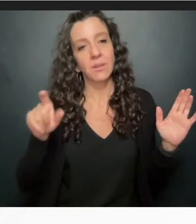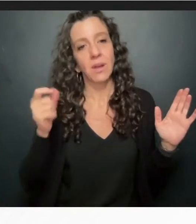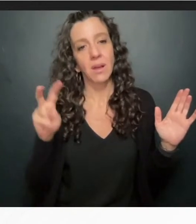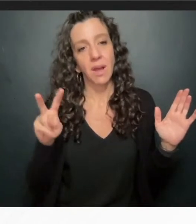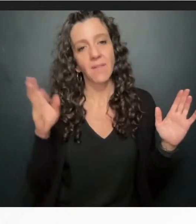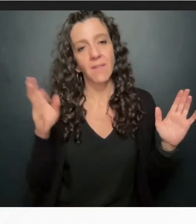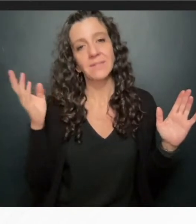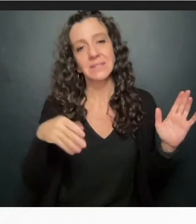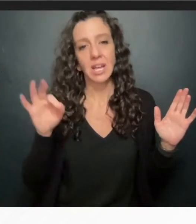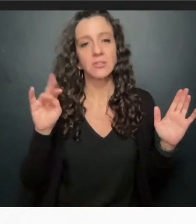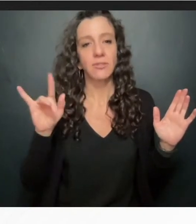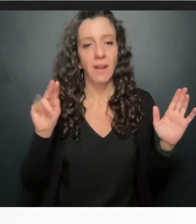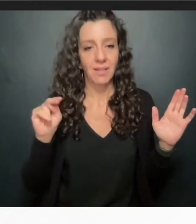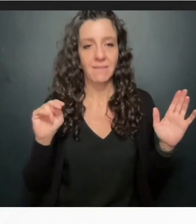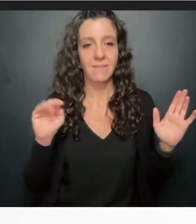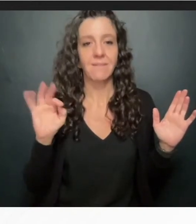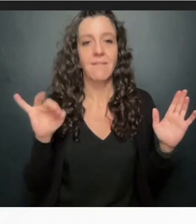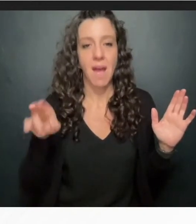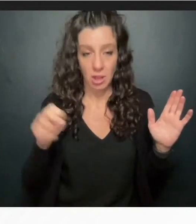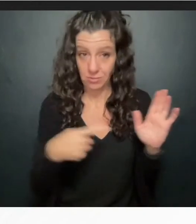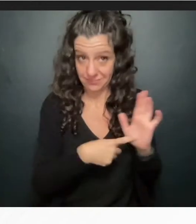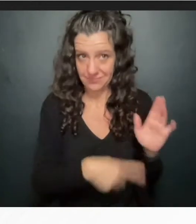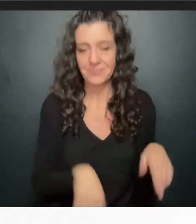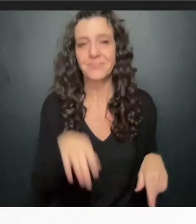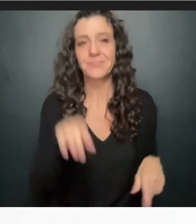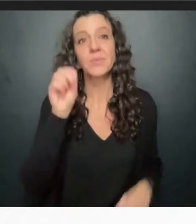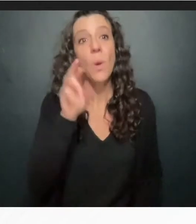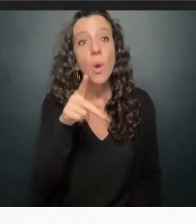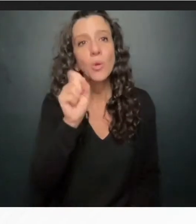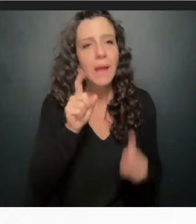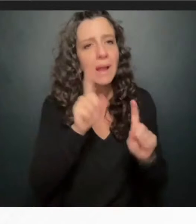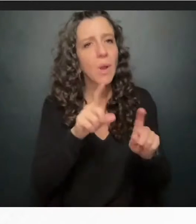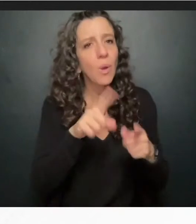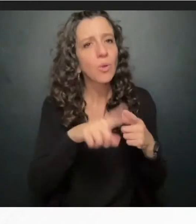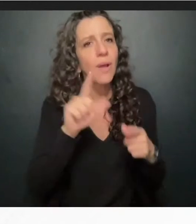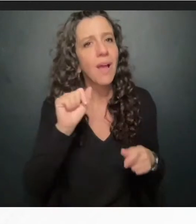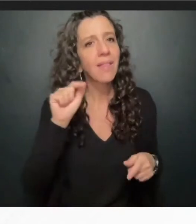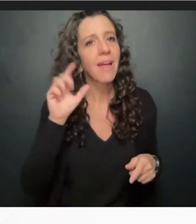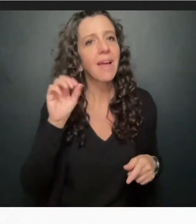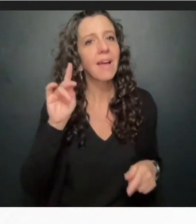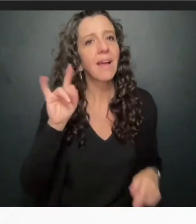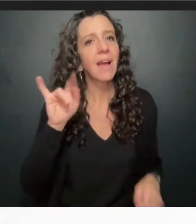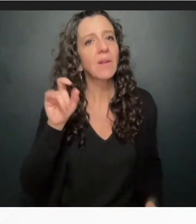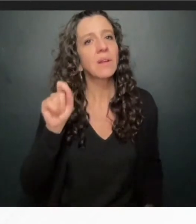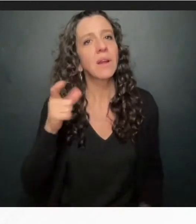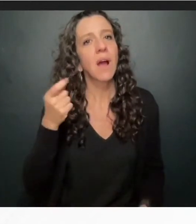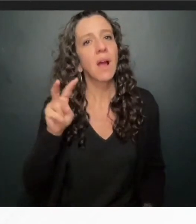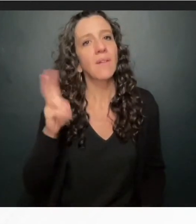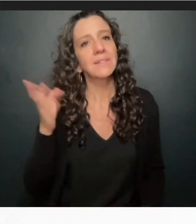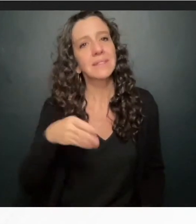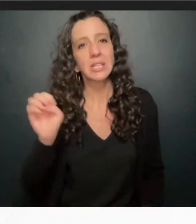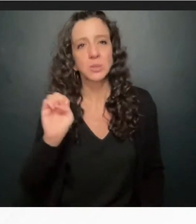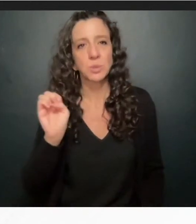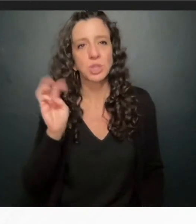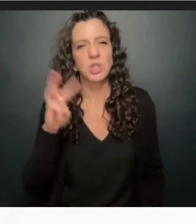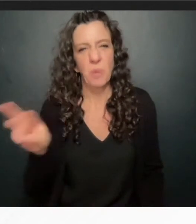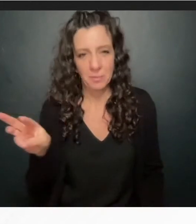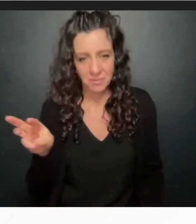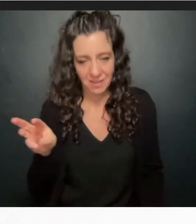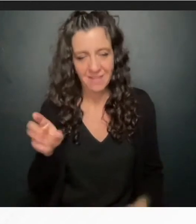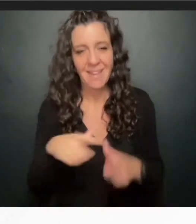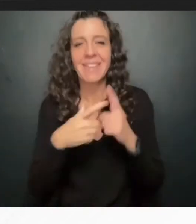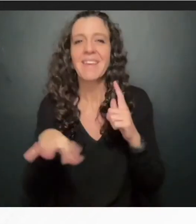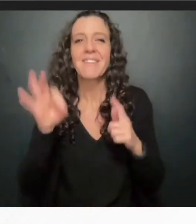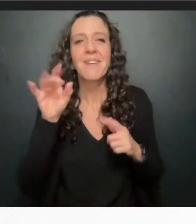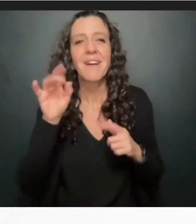recovery.lacounty.gov/FranklinFire, or you can continue to go to the lacounty.gov/emergency website and find a link to transfer you to the recovery